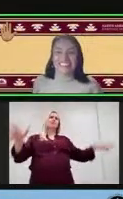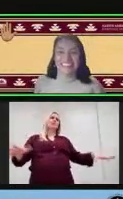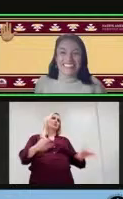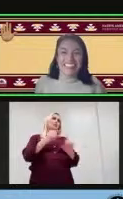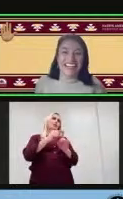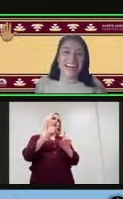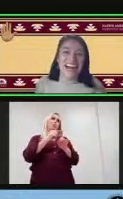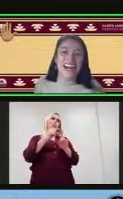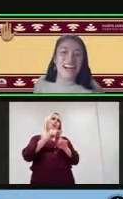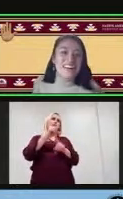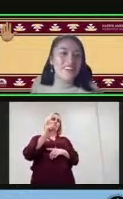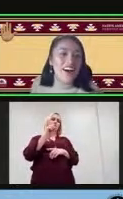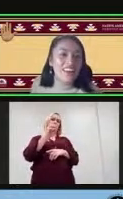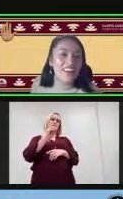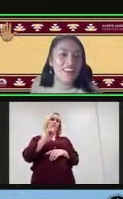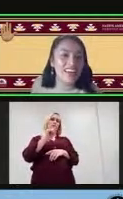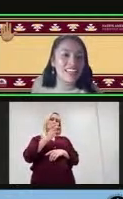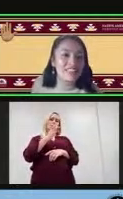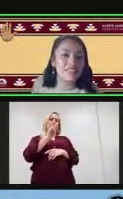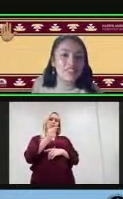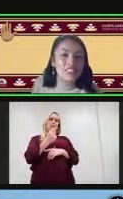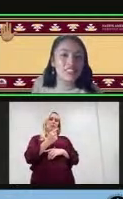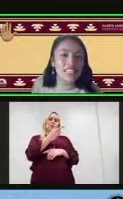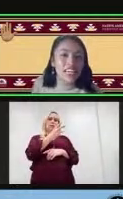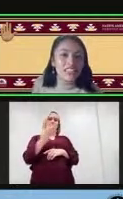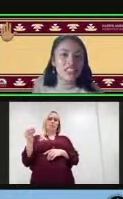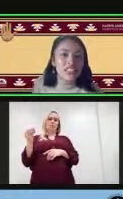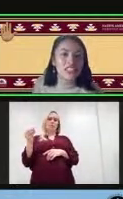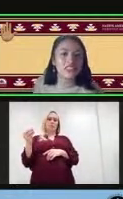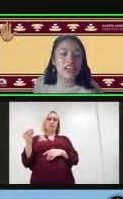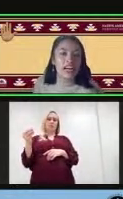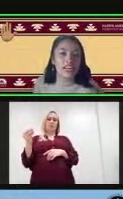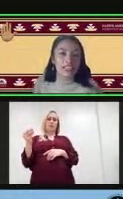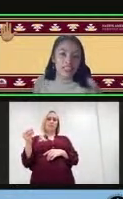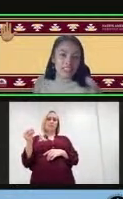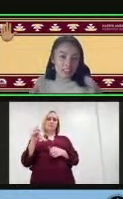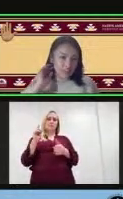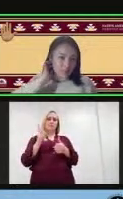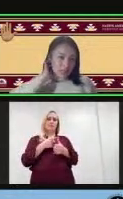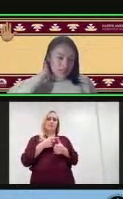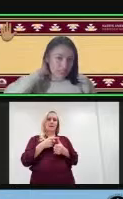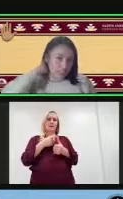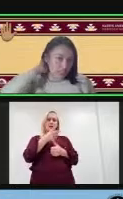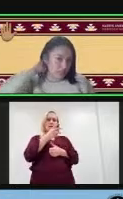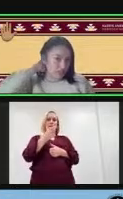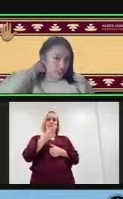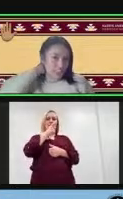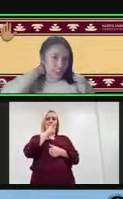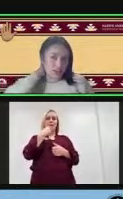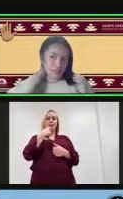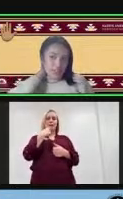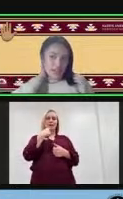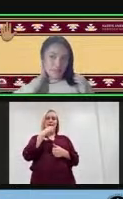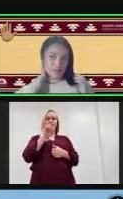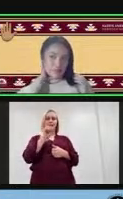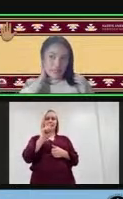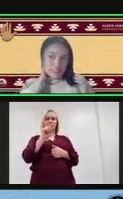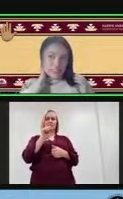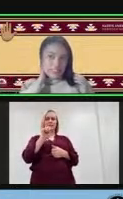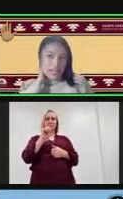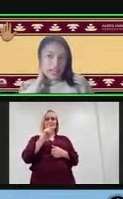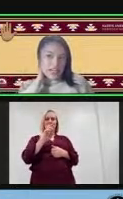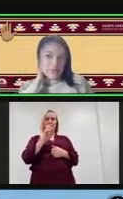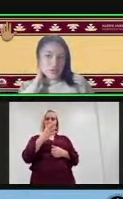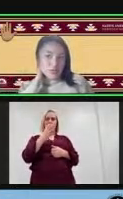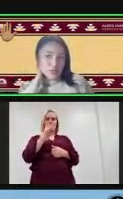on that first "and who," I Notice we have stakeholders. I thought we had